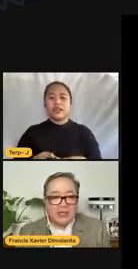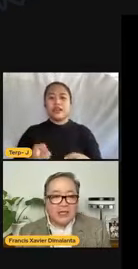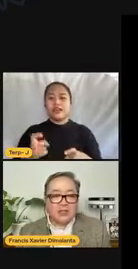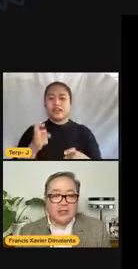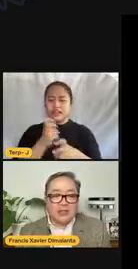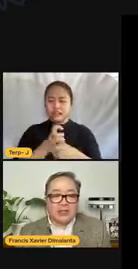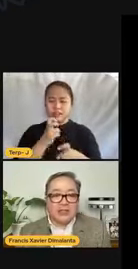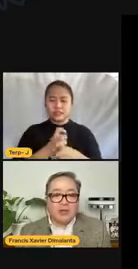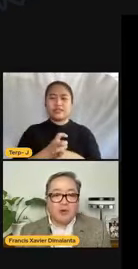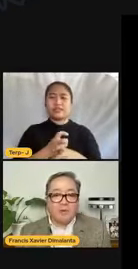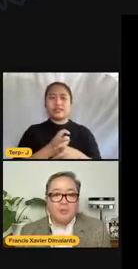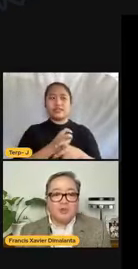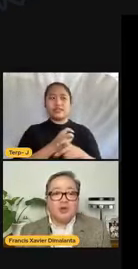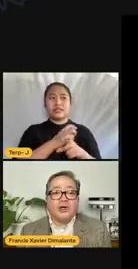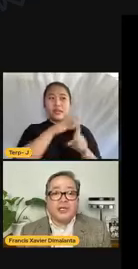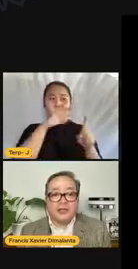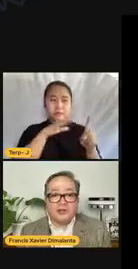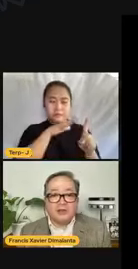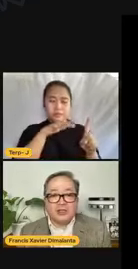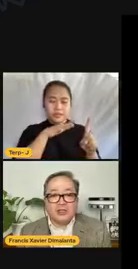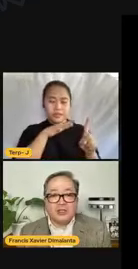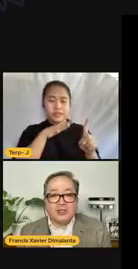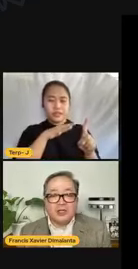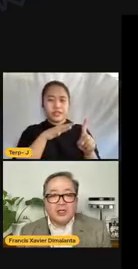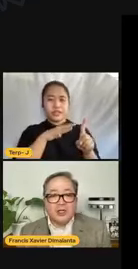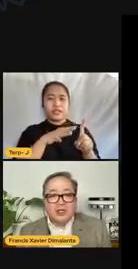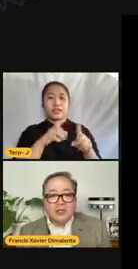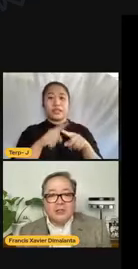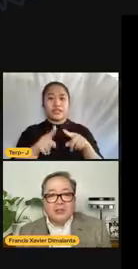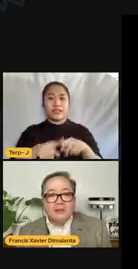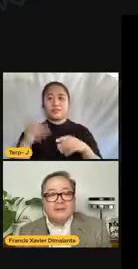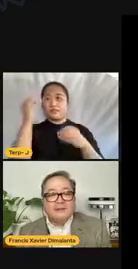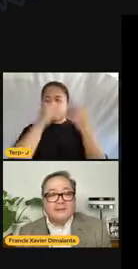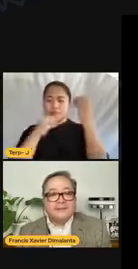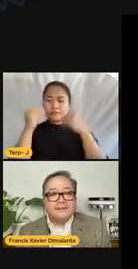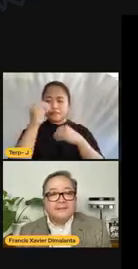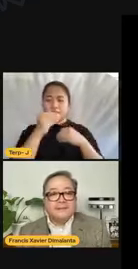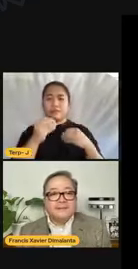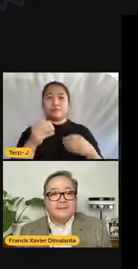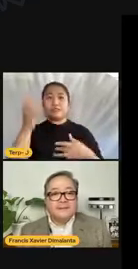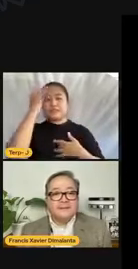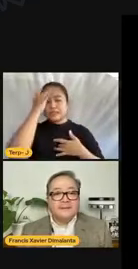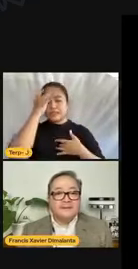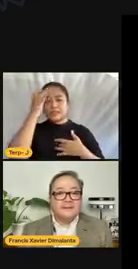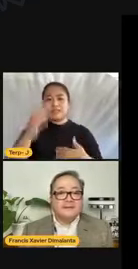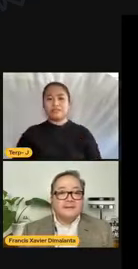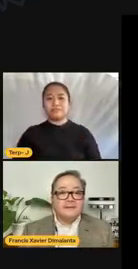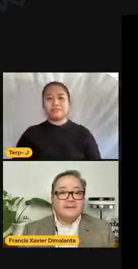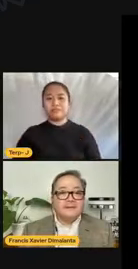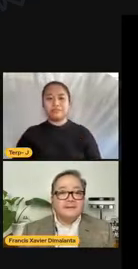disease, gastrointestinal problems, or ear infections.